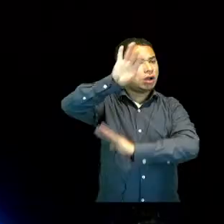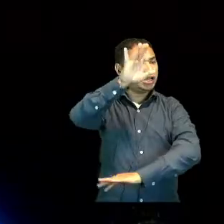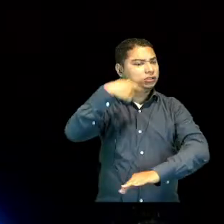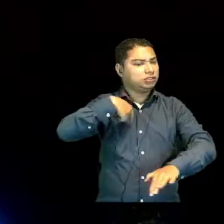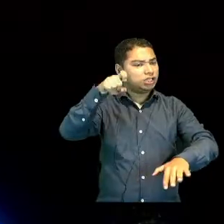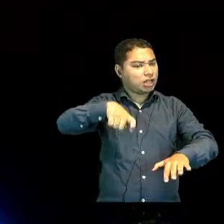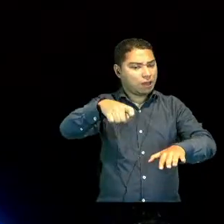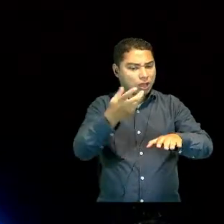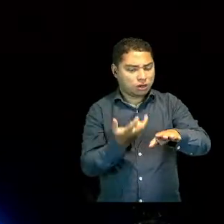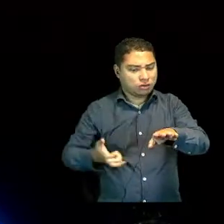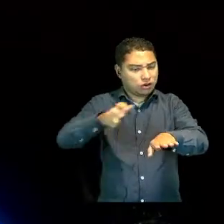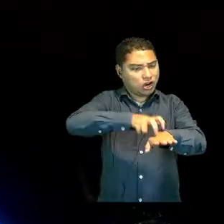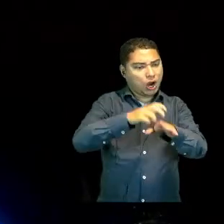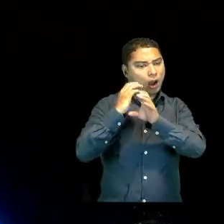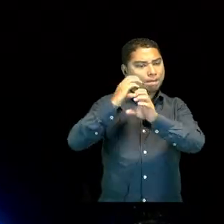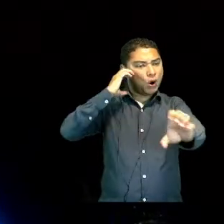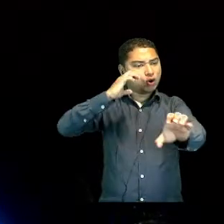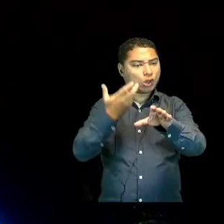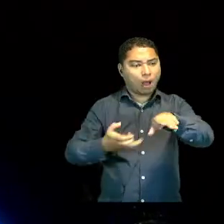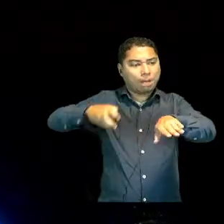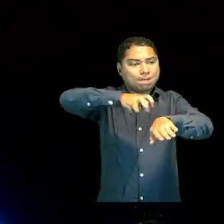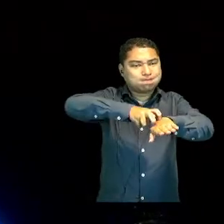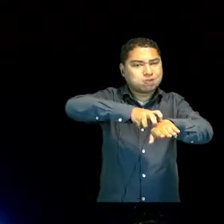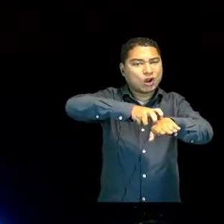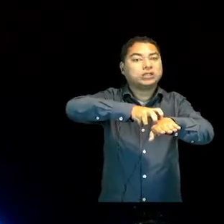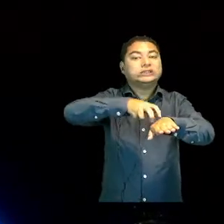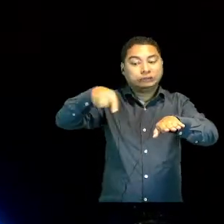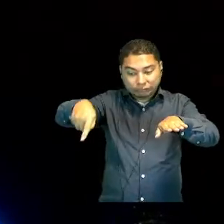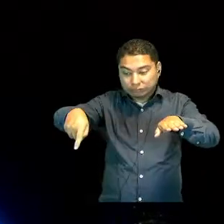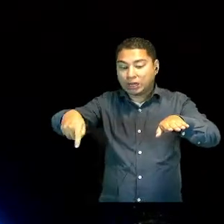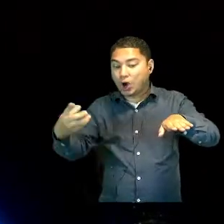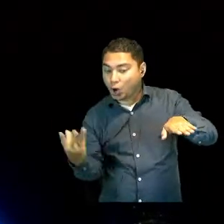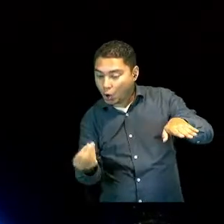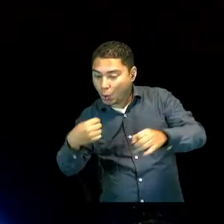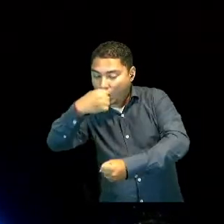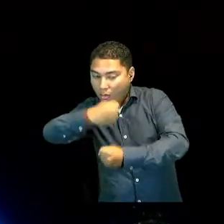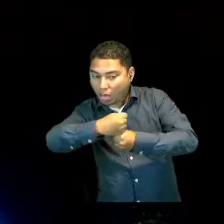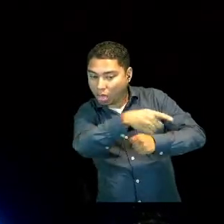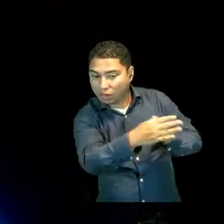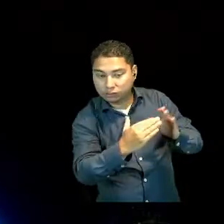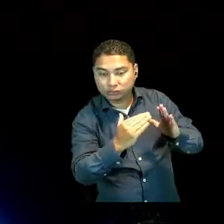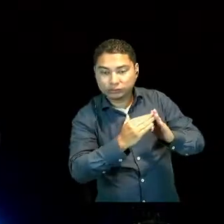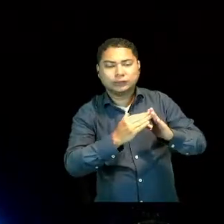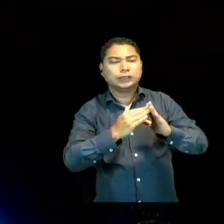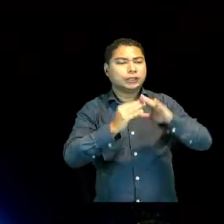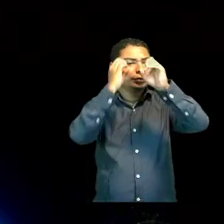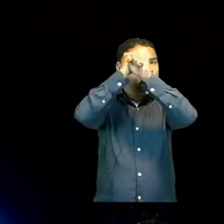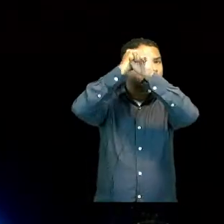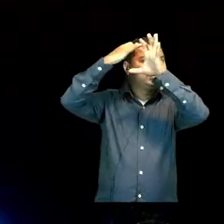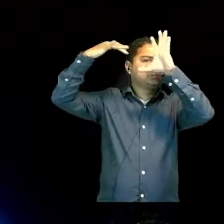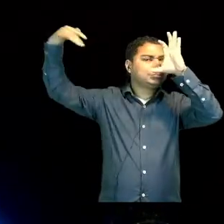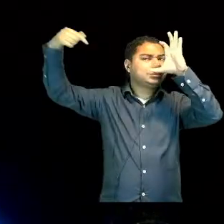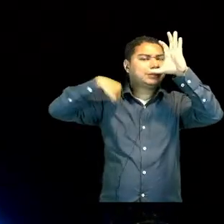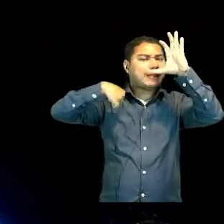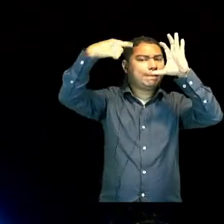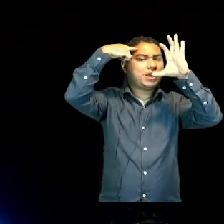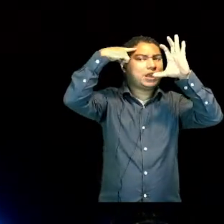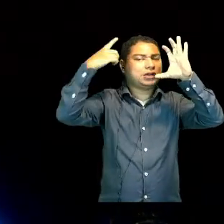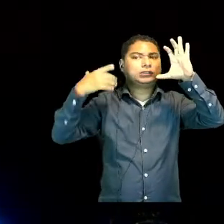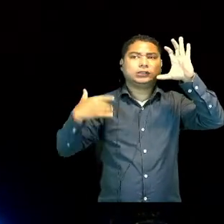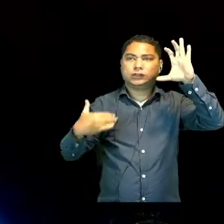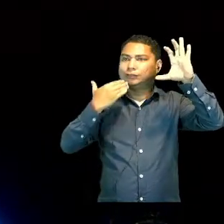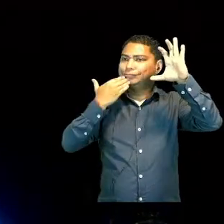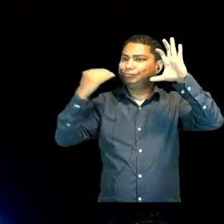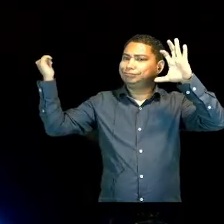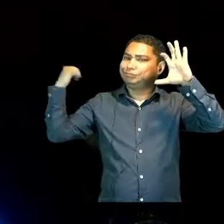their collective imagination of a better world that drove them to refuse